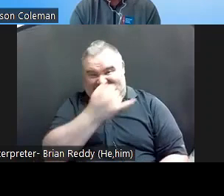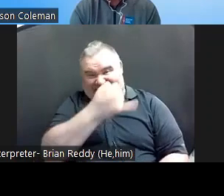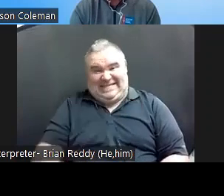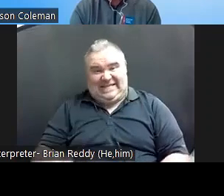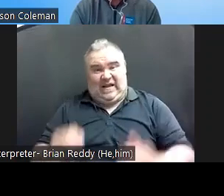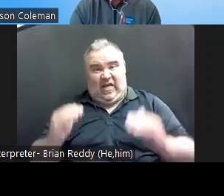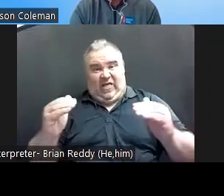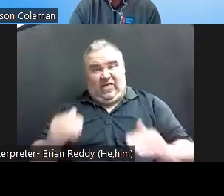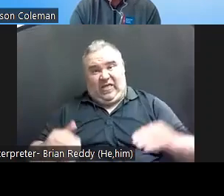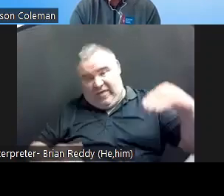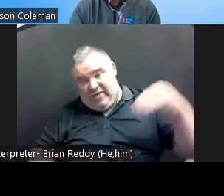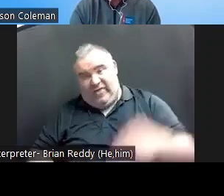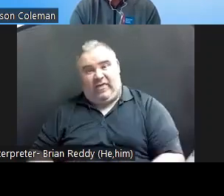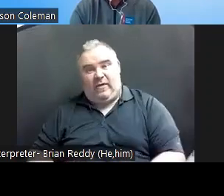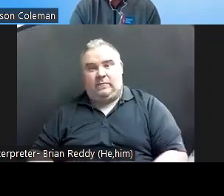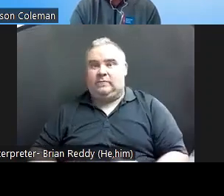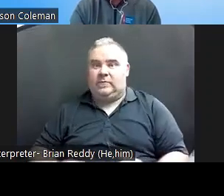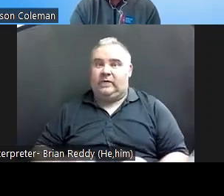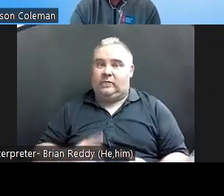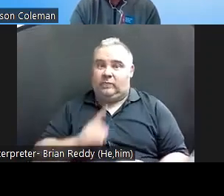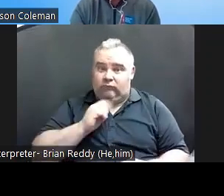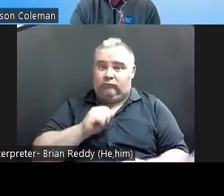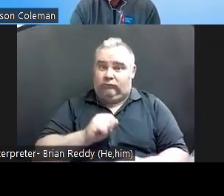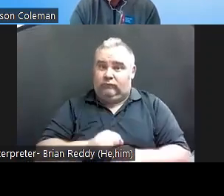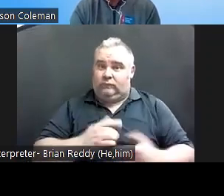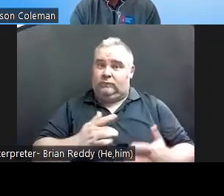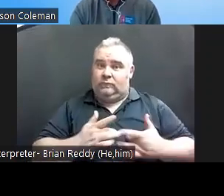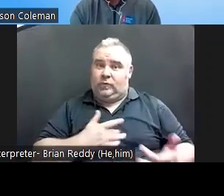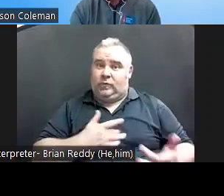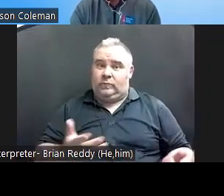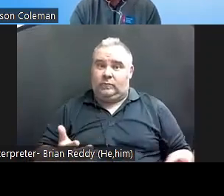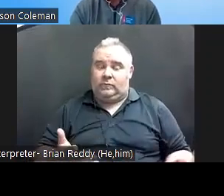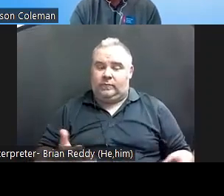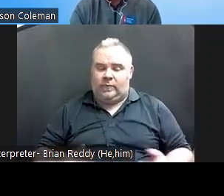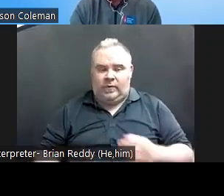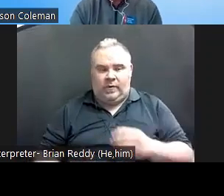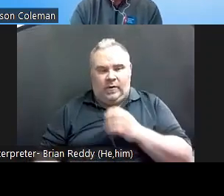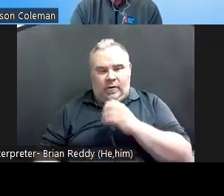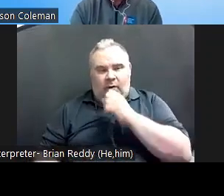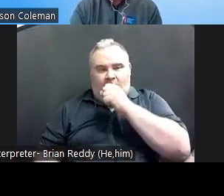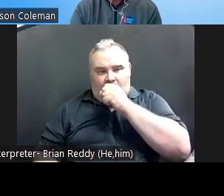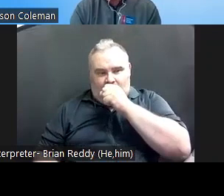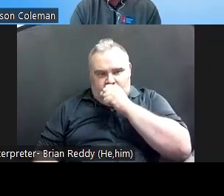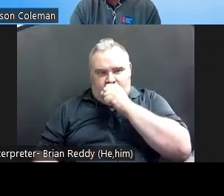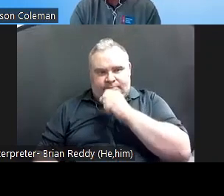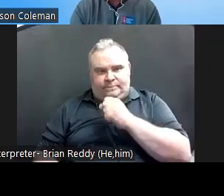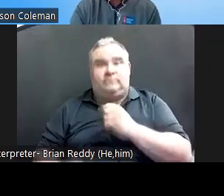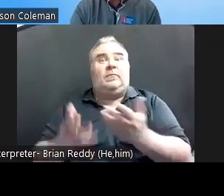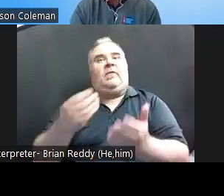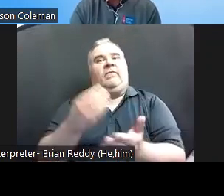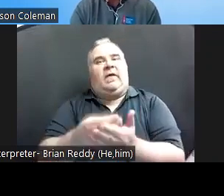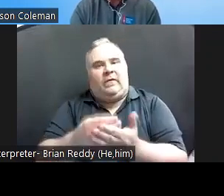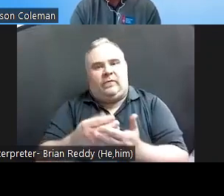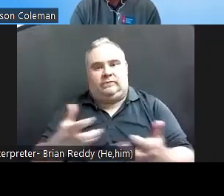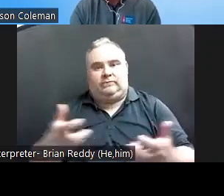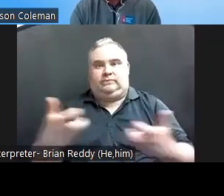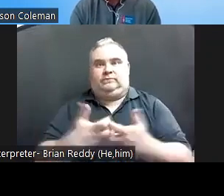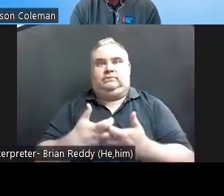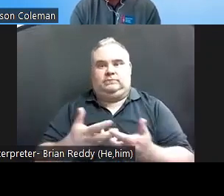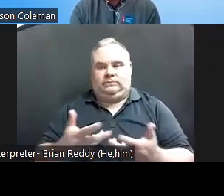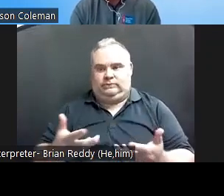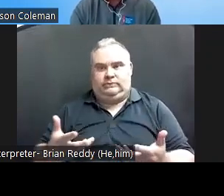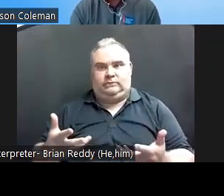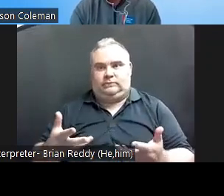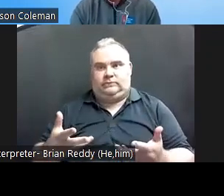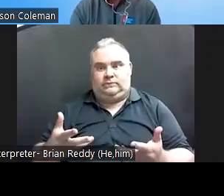certainly a real consideration and a real concern. You know, financial fallout, managing